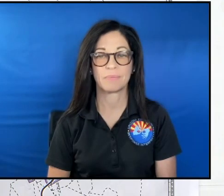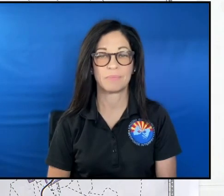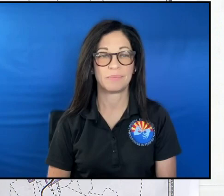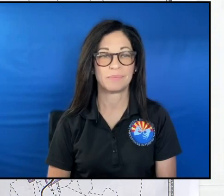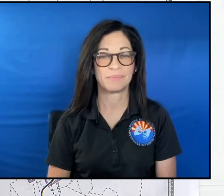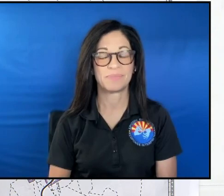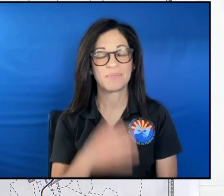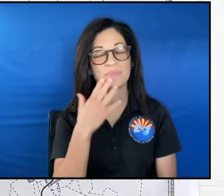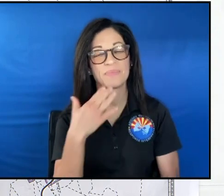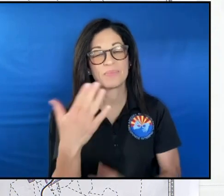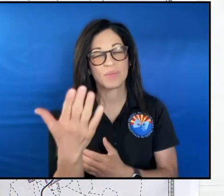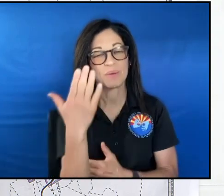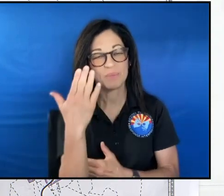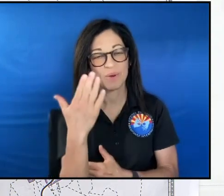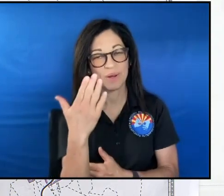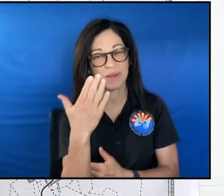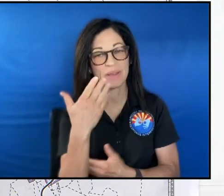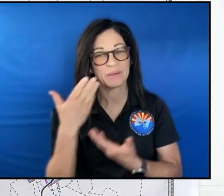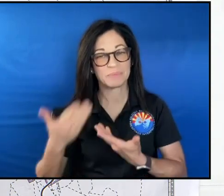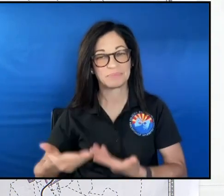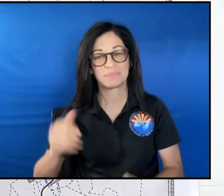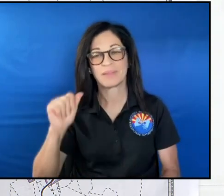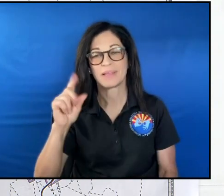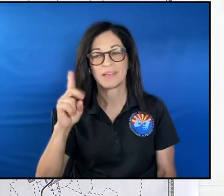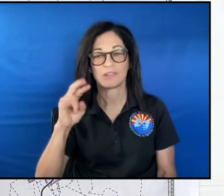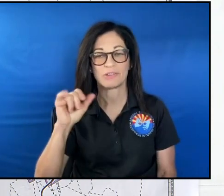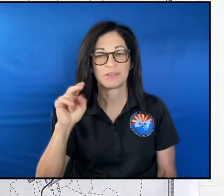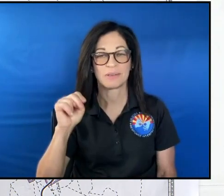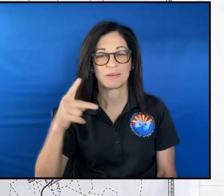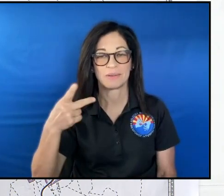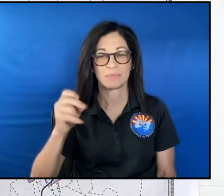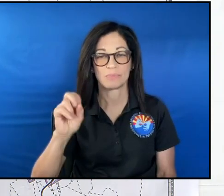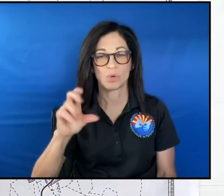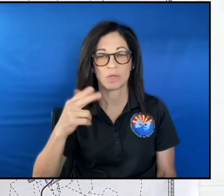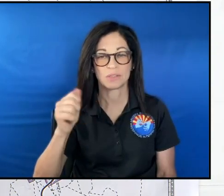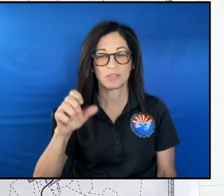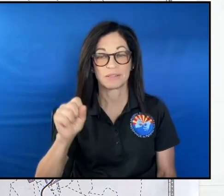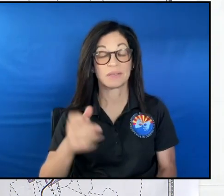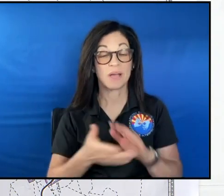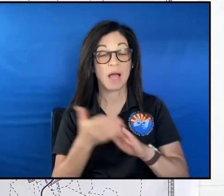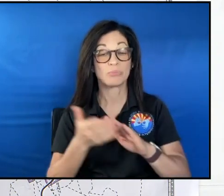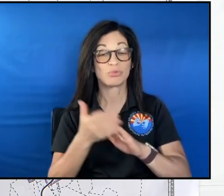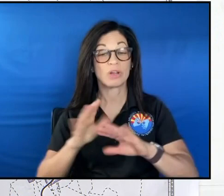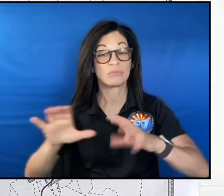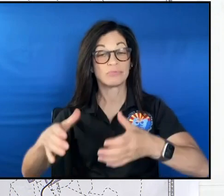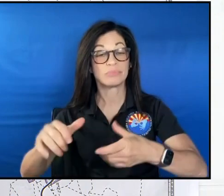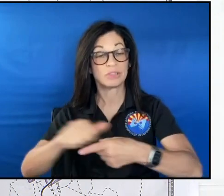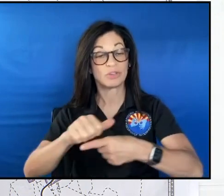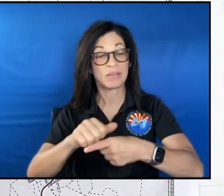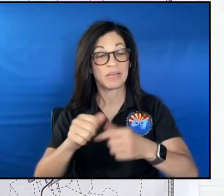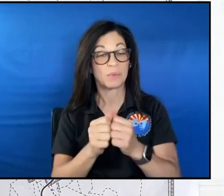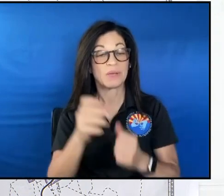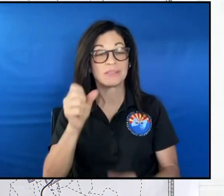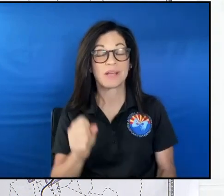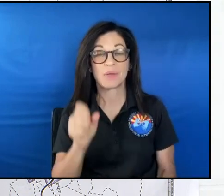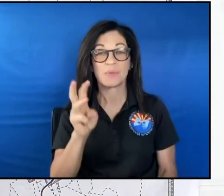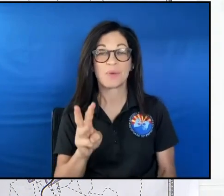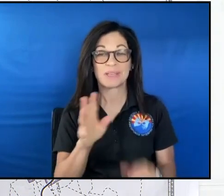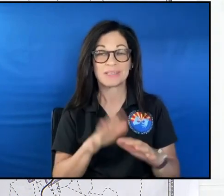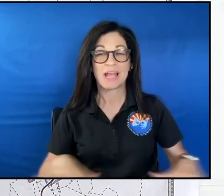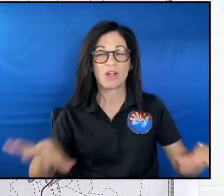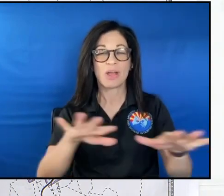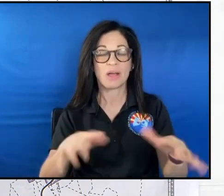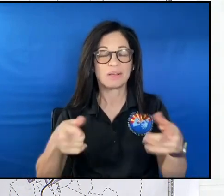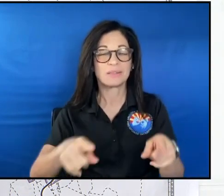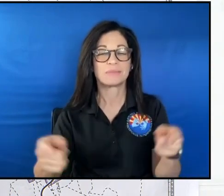Good morning, everybody. Adrian Porchas, operations trainee with Southwest Incident Management Team 5. I'm going to go ahead and